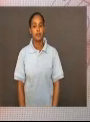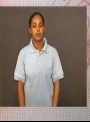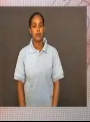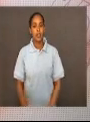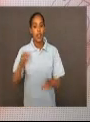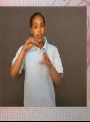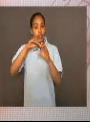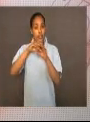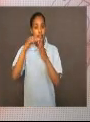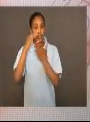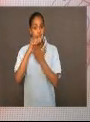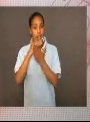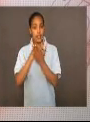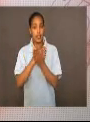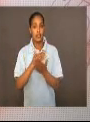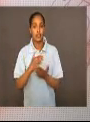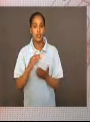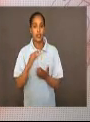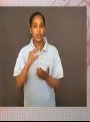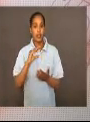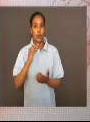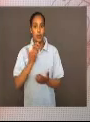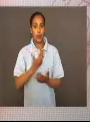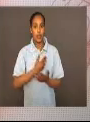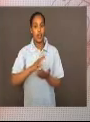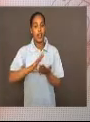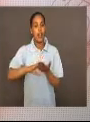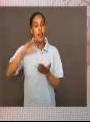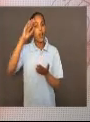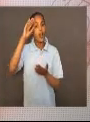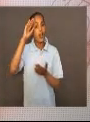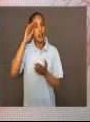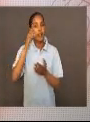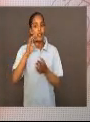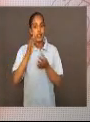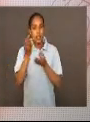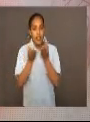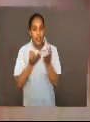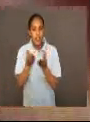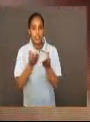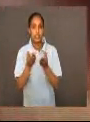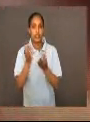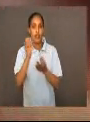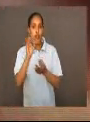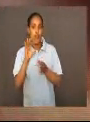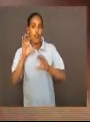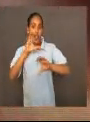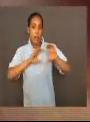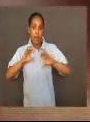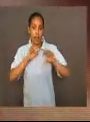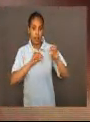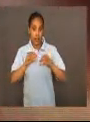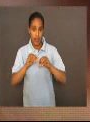In this lesson, we learned the definition of